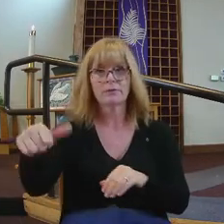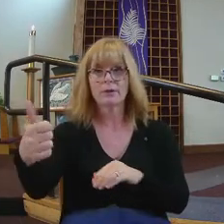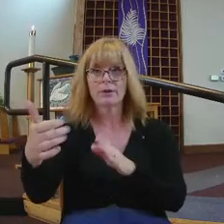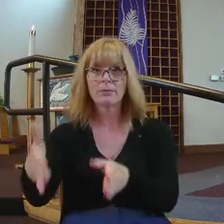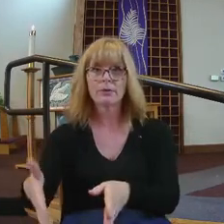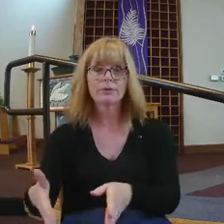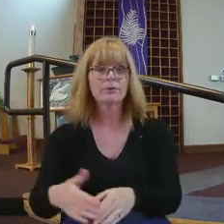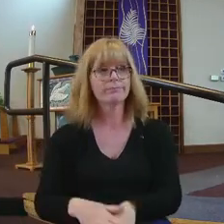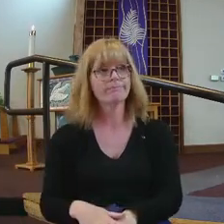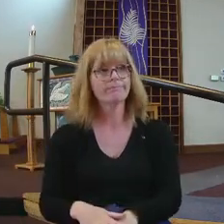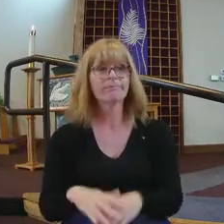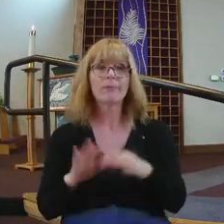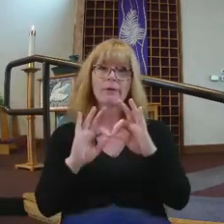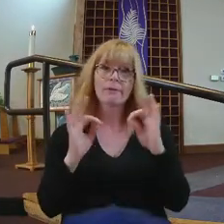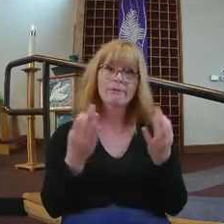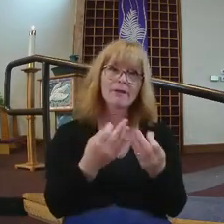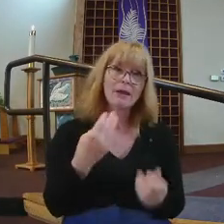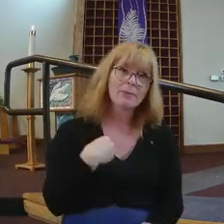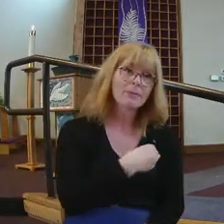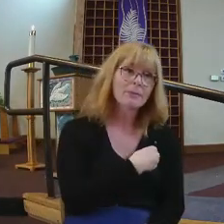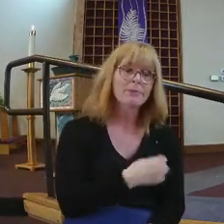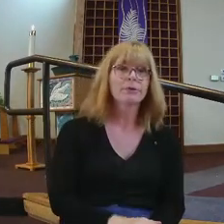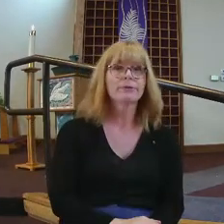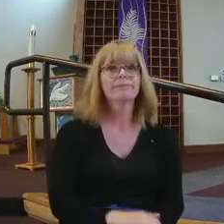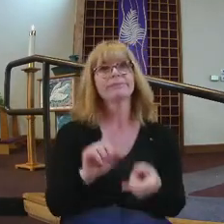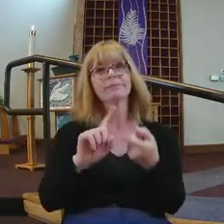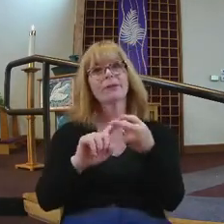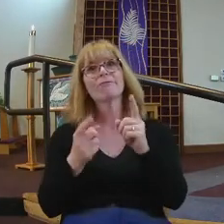bless a family member, bless a friend.